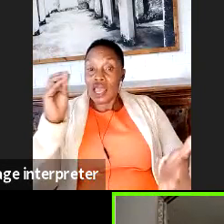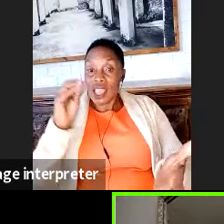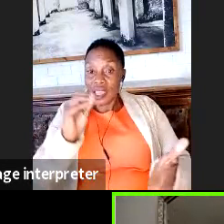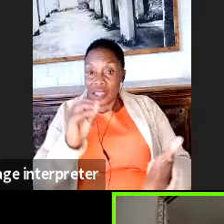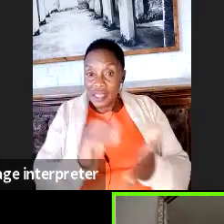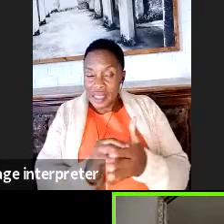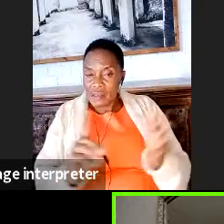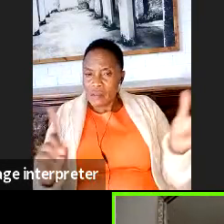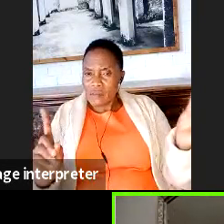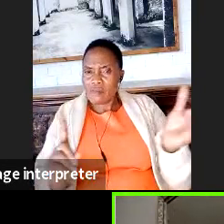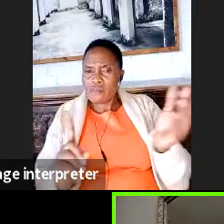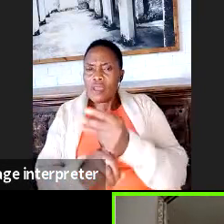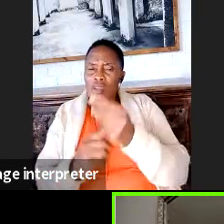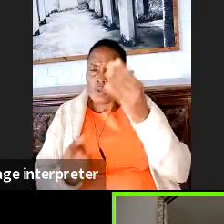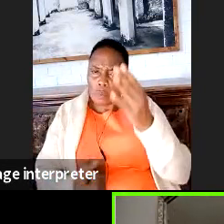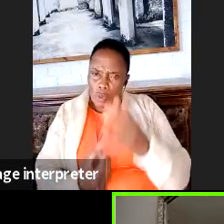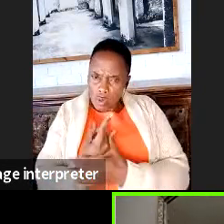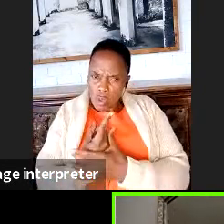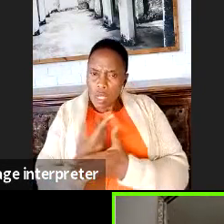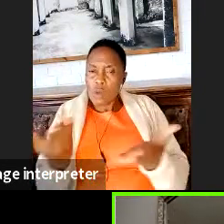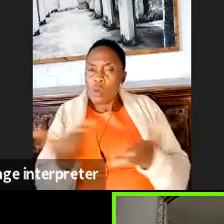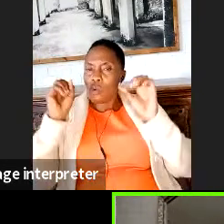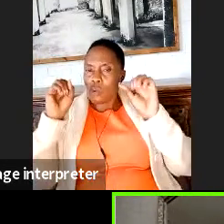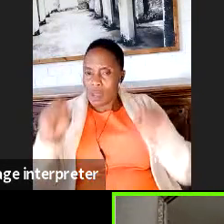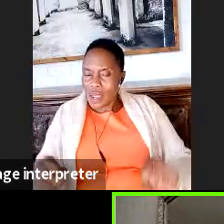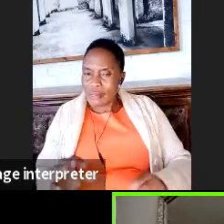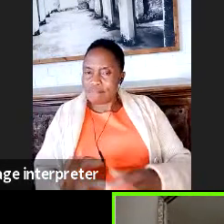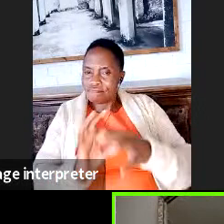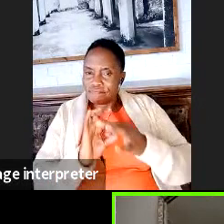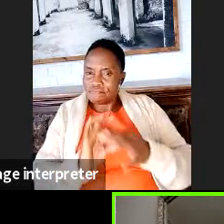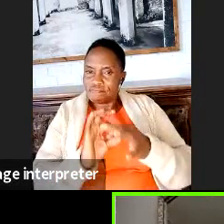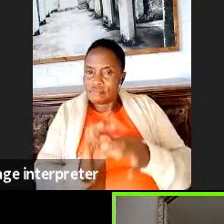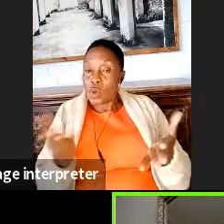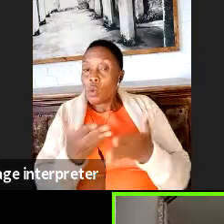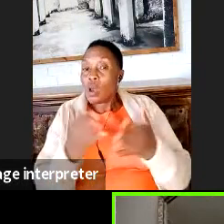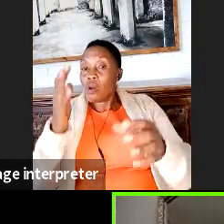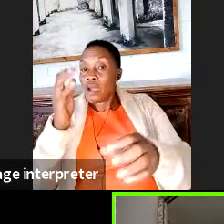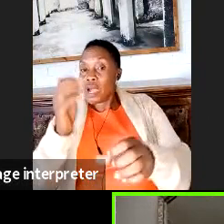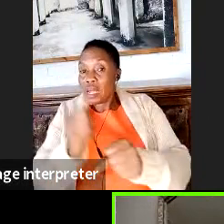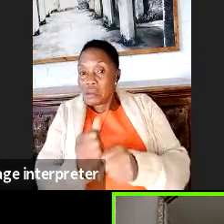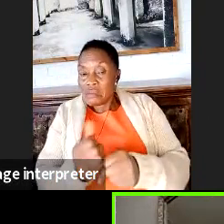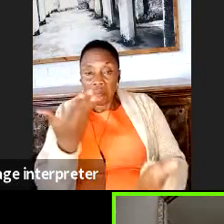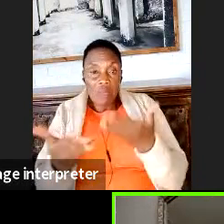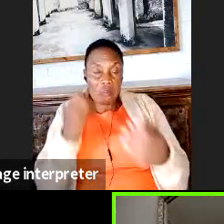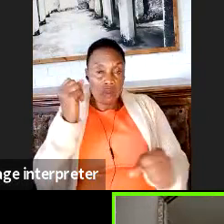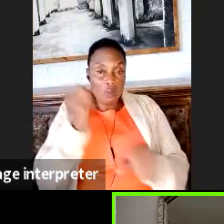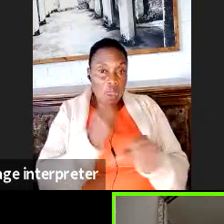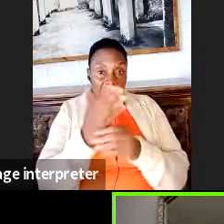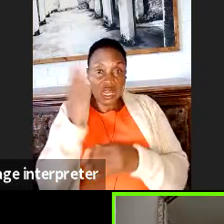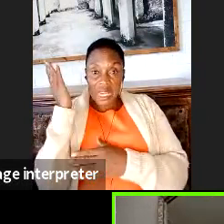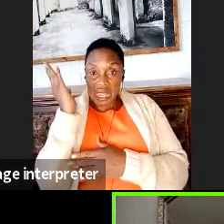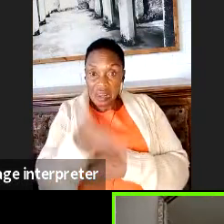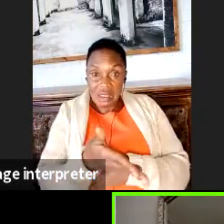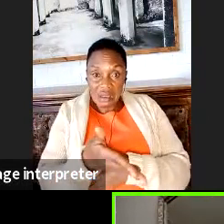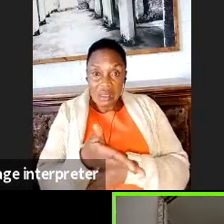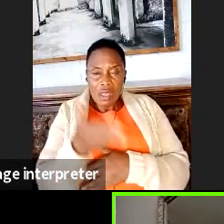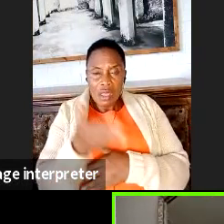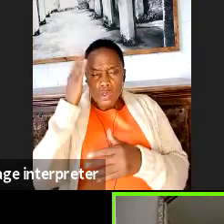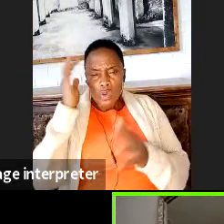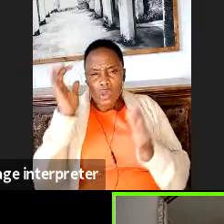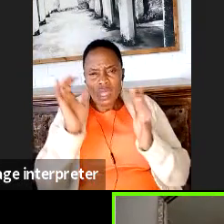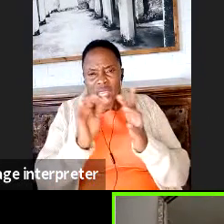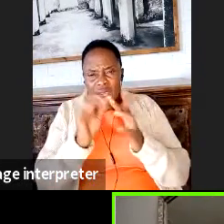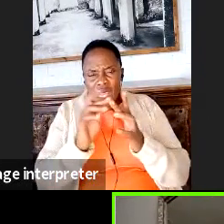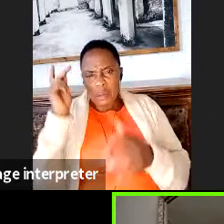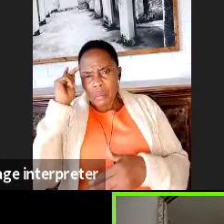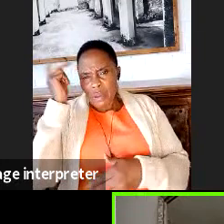to collaborate, maybe with organizations that might not necessarily be working directly on, the internet policy and